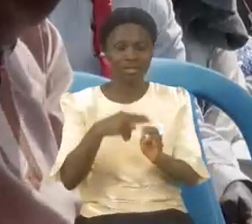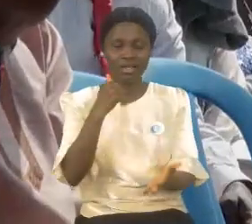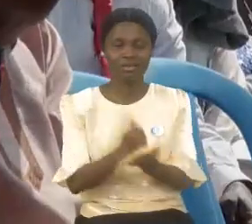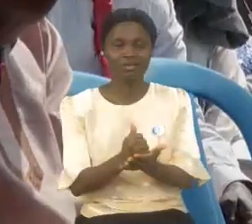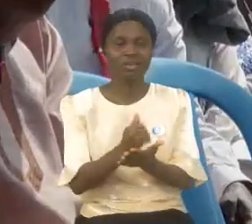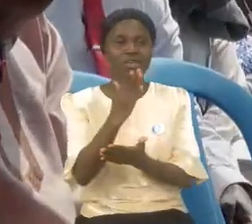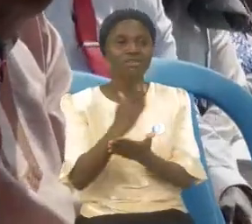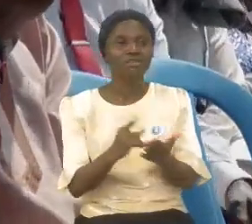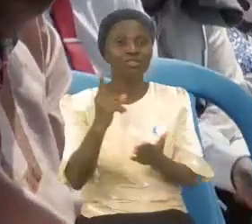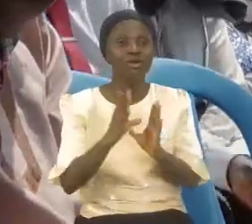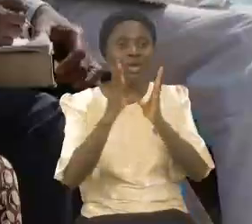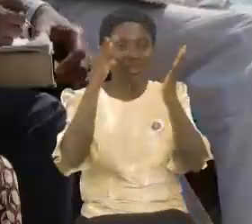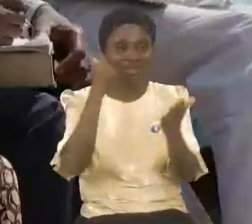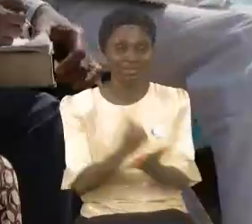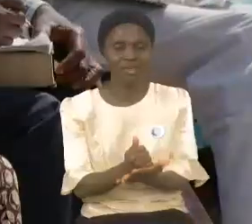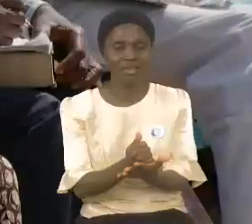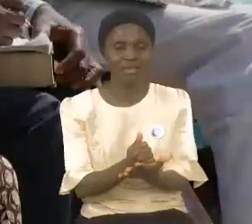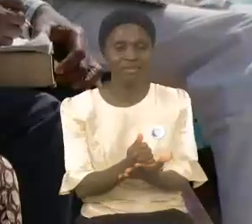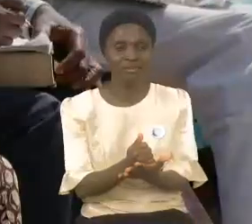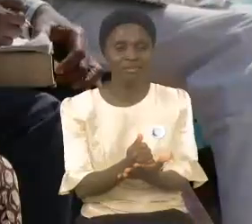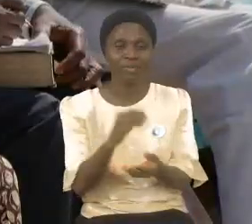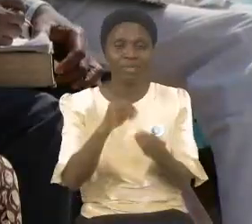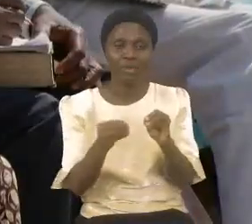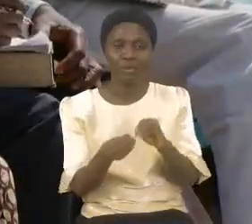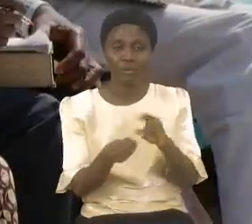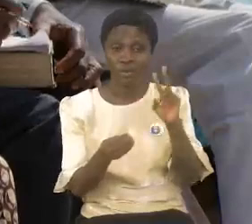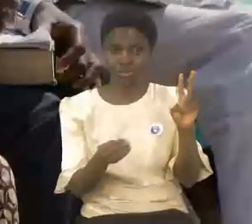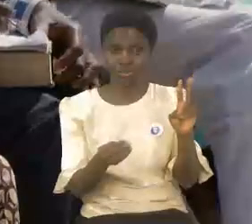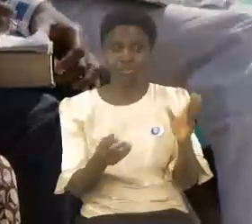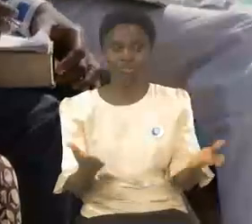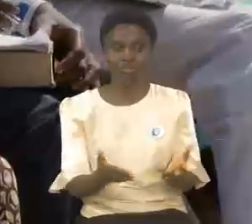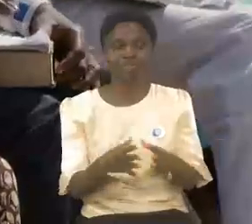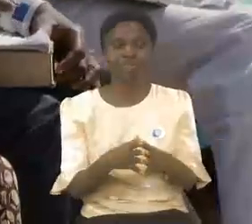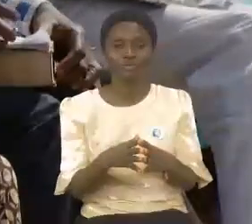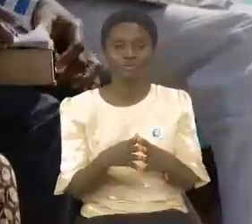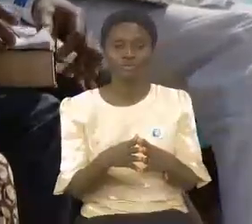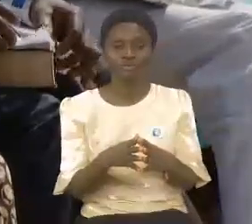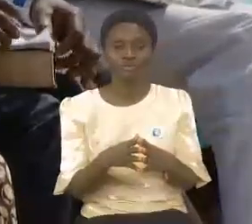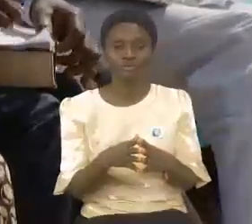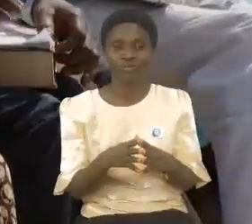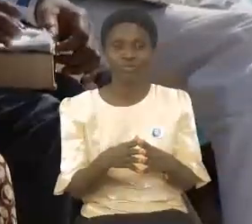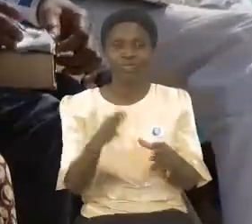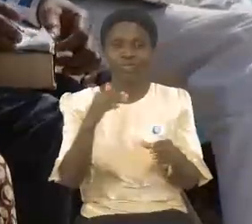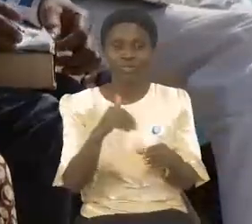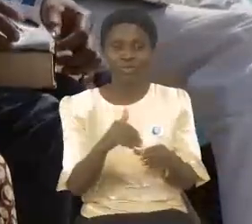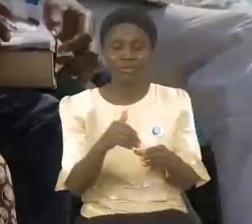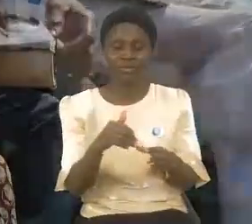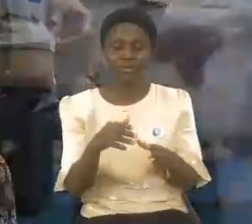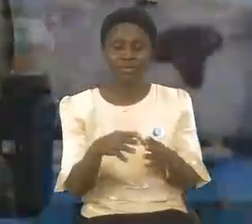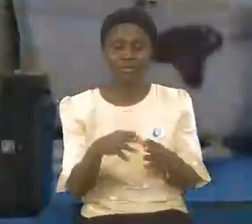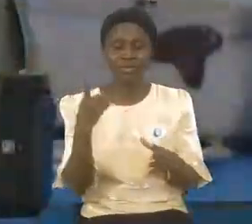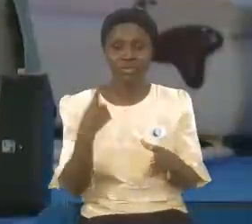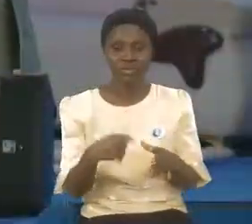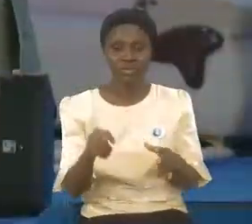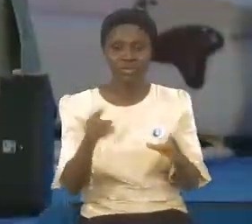said amen. Look at number two here. Number two here, the deity and the dominion